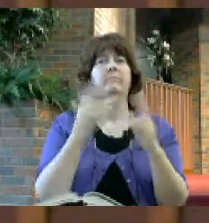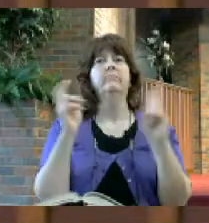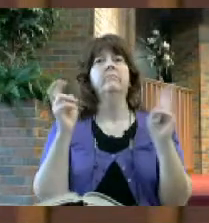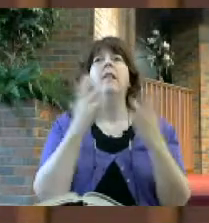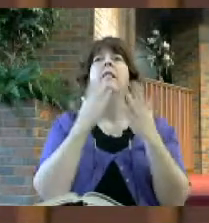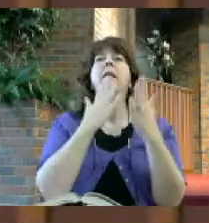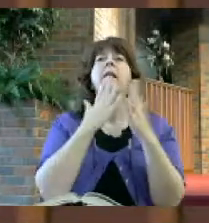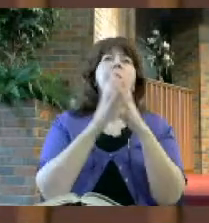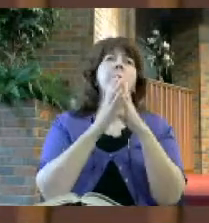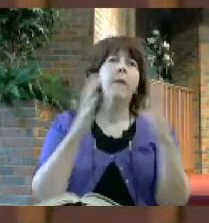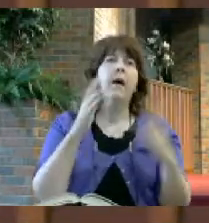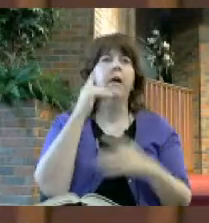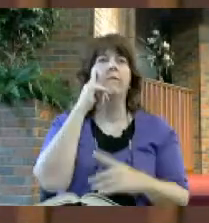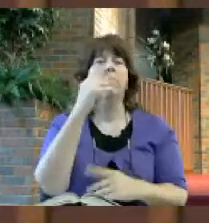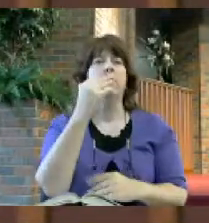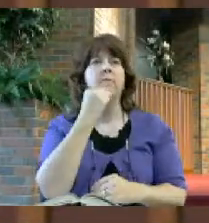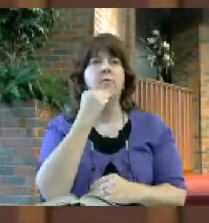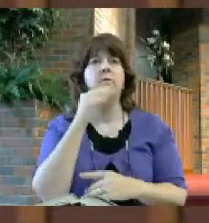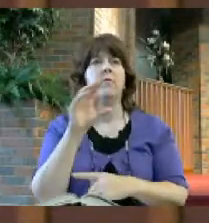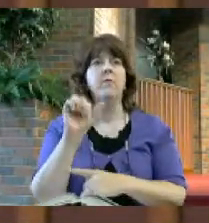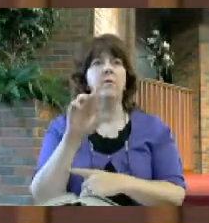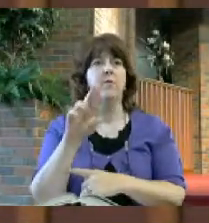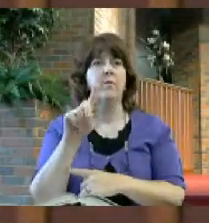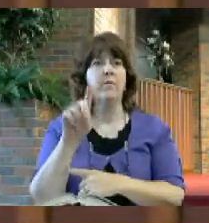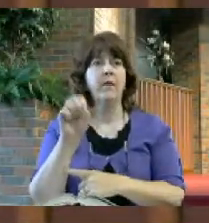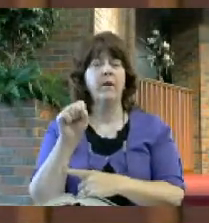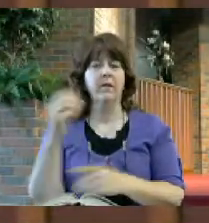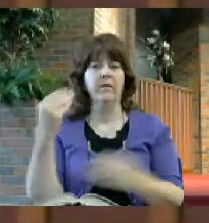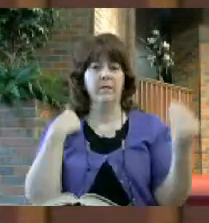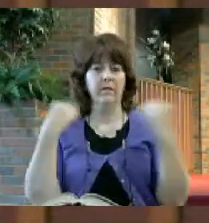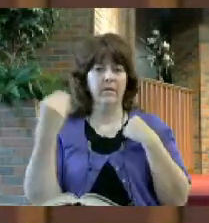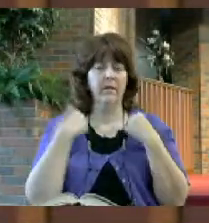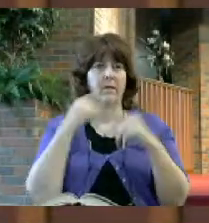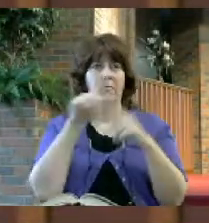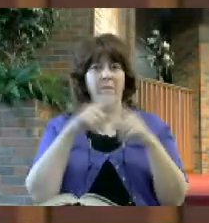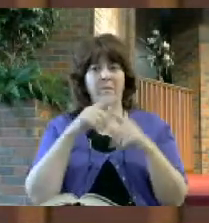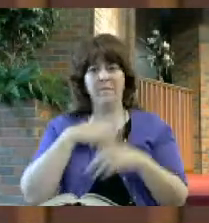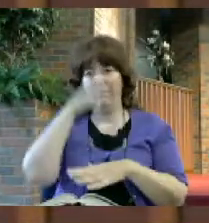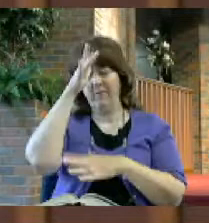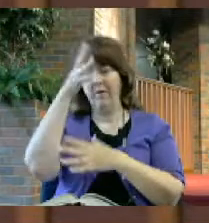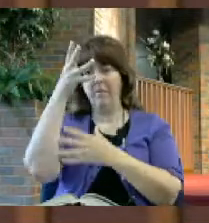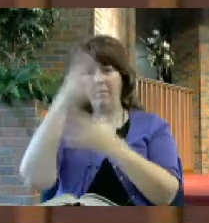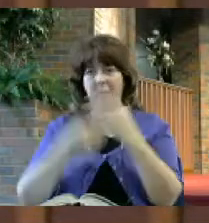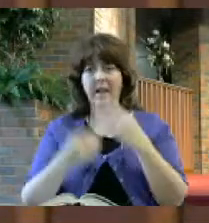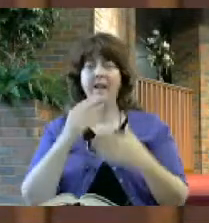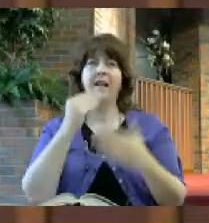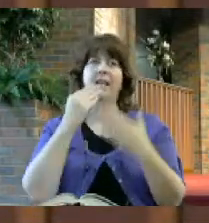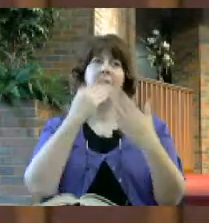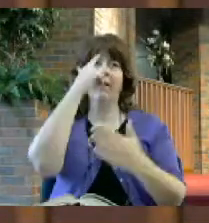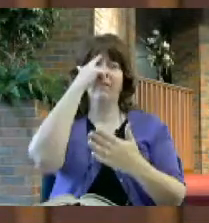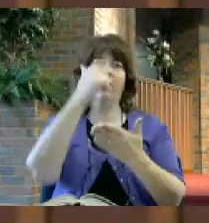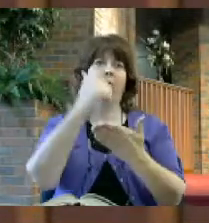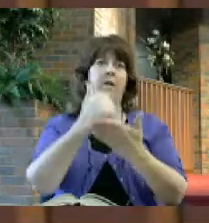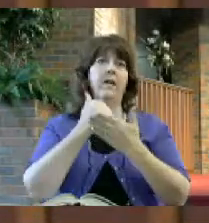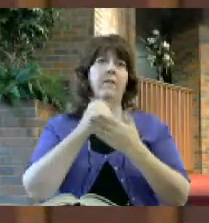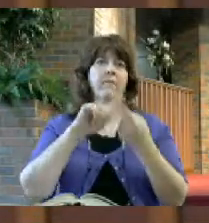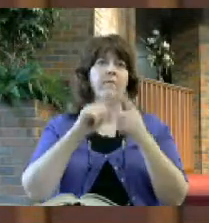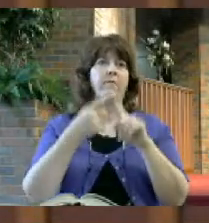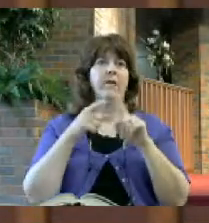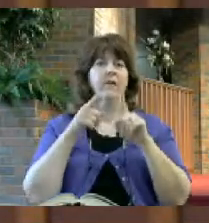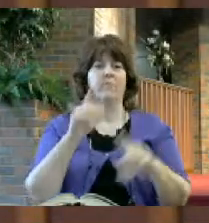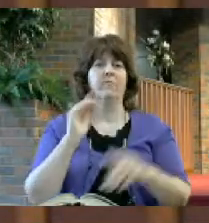food provided to us in the passing of my father. Most of all, thank you for being our friends during our time of need. That was from Butch Weaver and family.